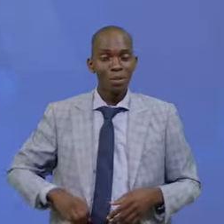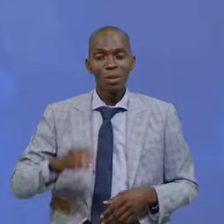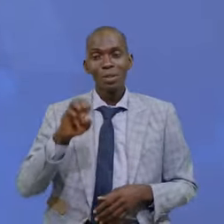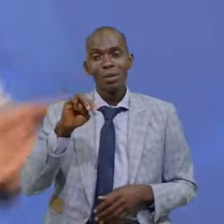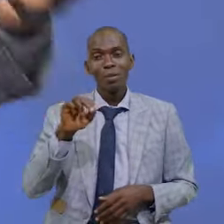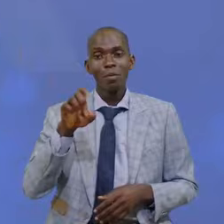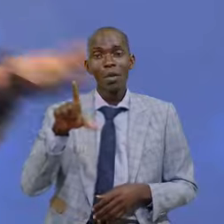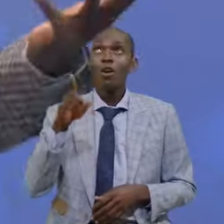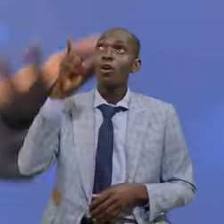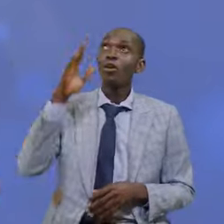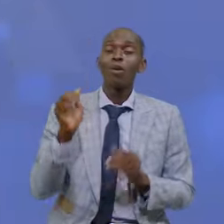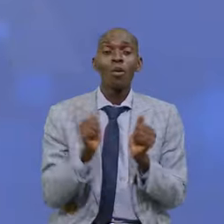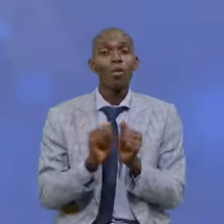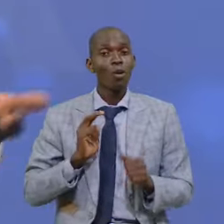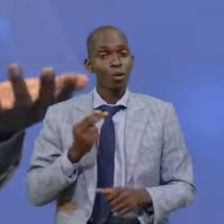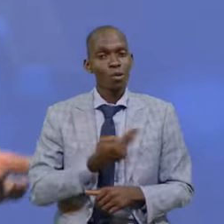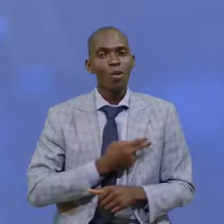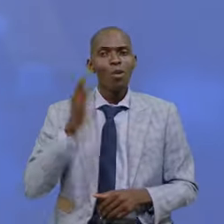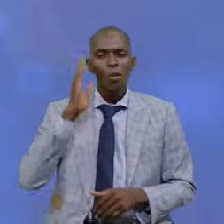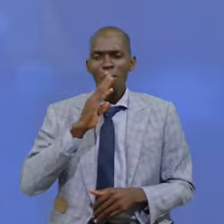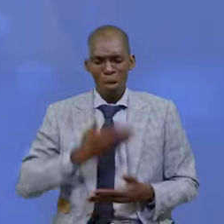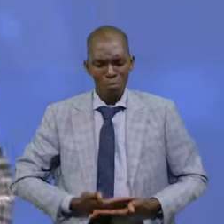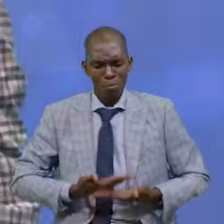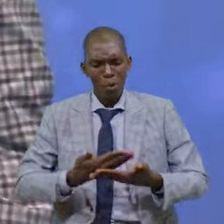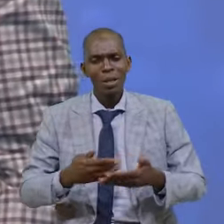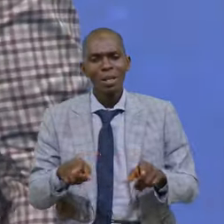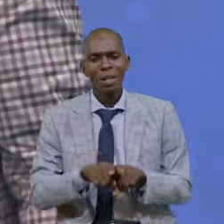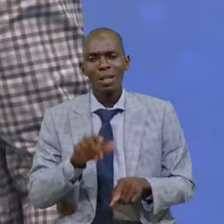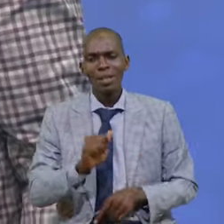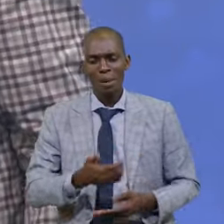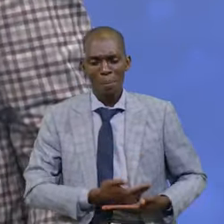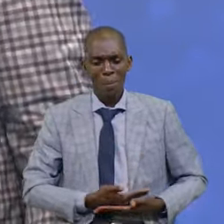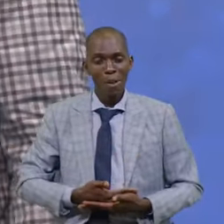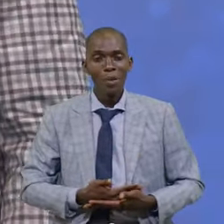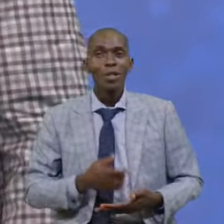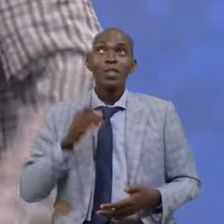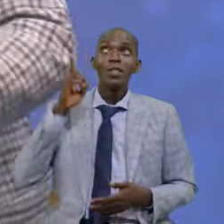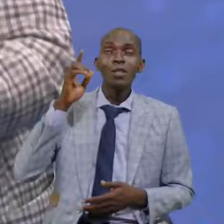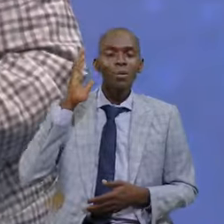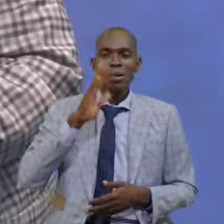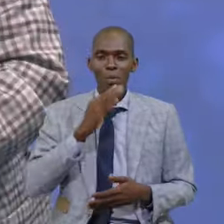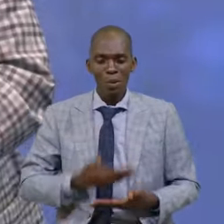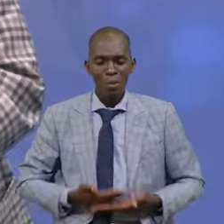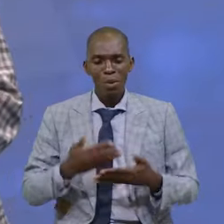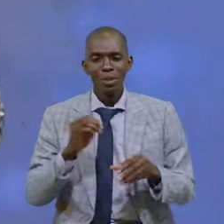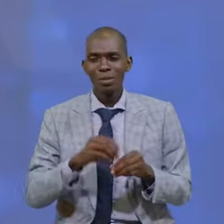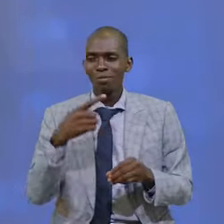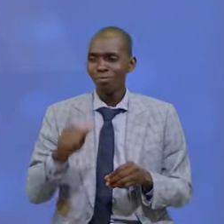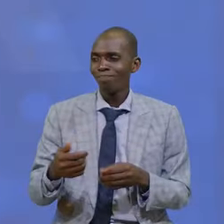God, God with us, Emmanuel, he'll be born in a manger.